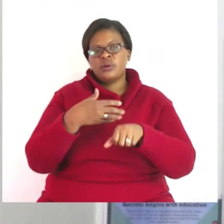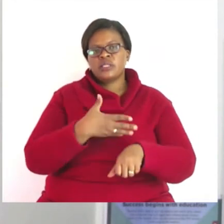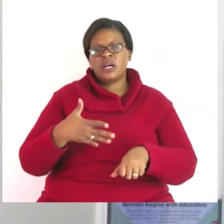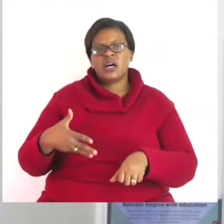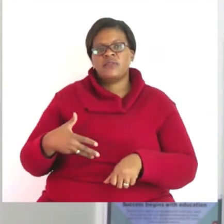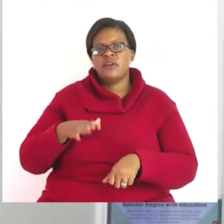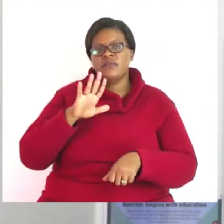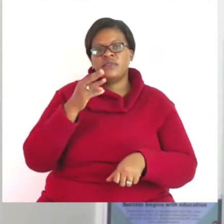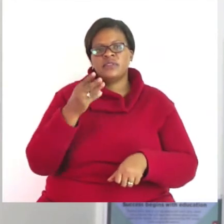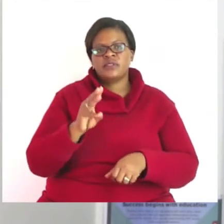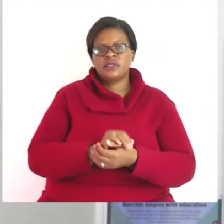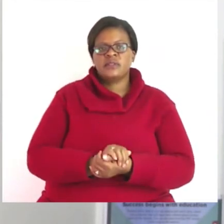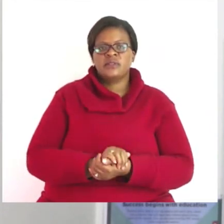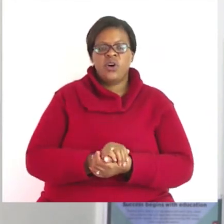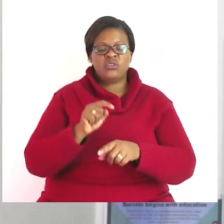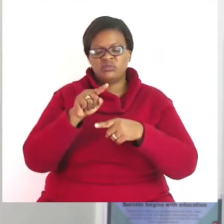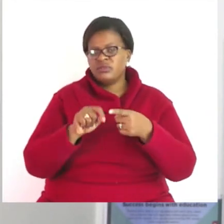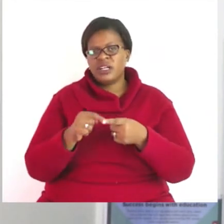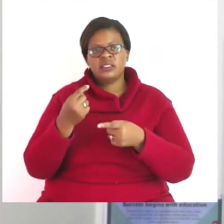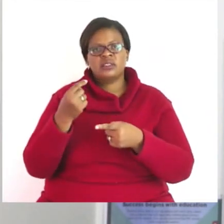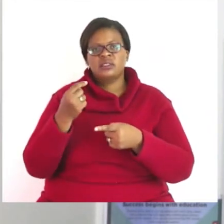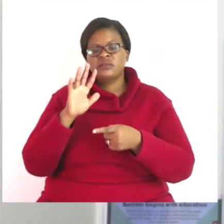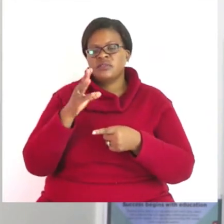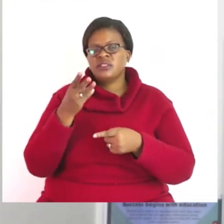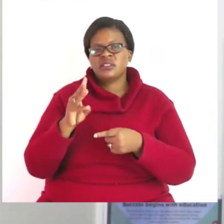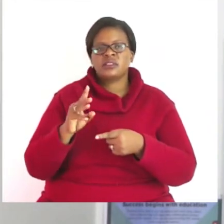56, or we must divide 56 by 2.